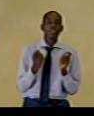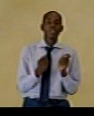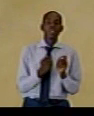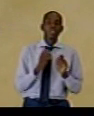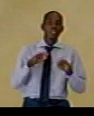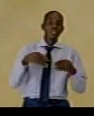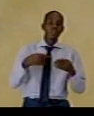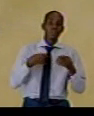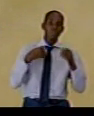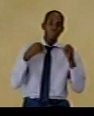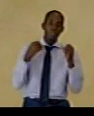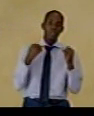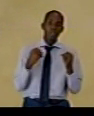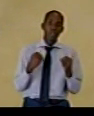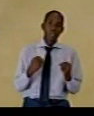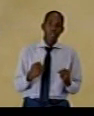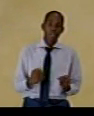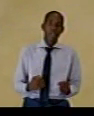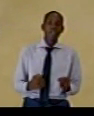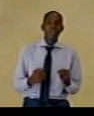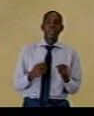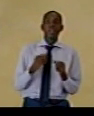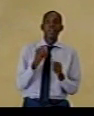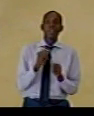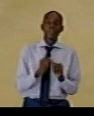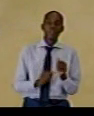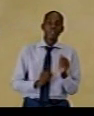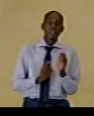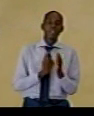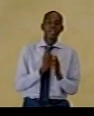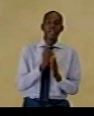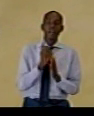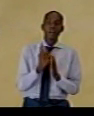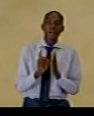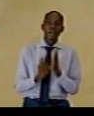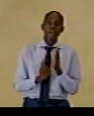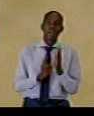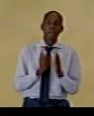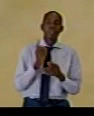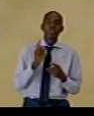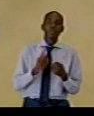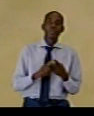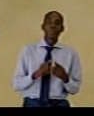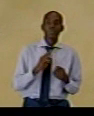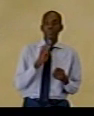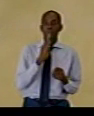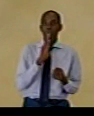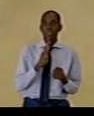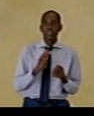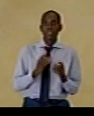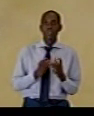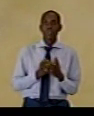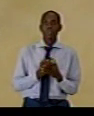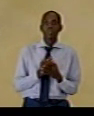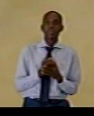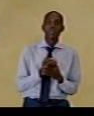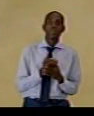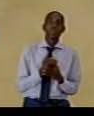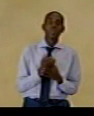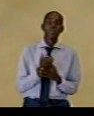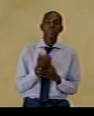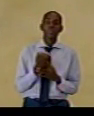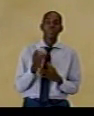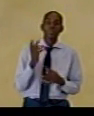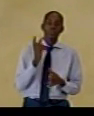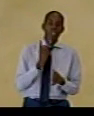won. Give me power every hour to be through. Please